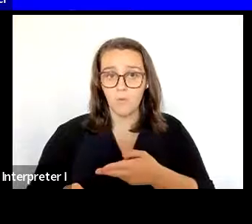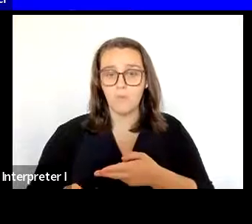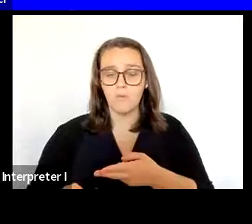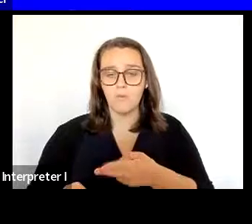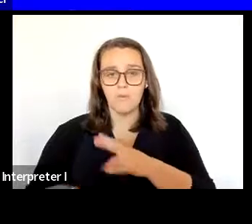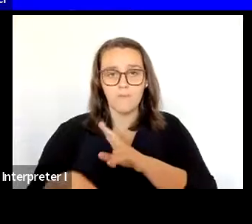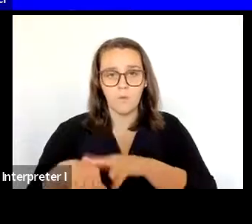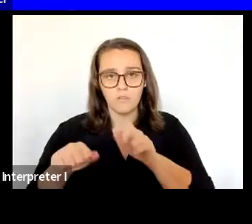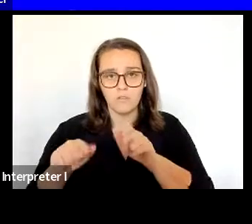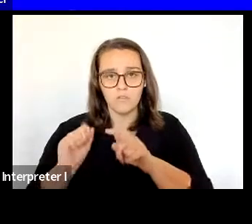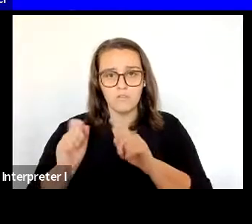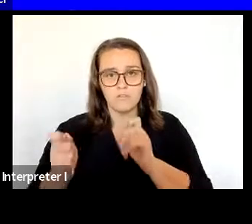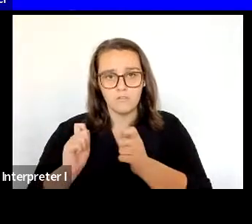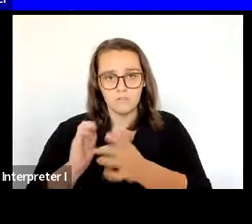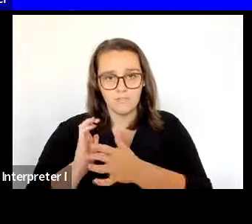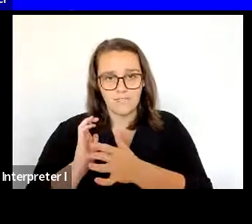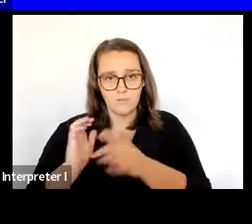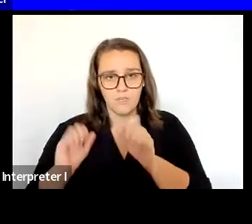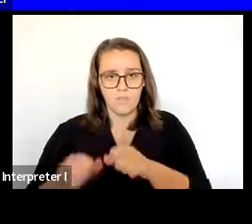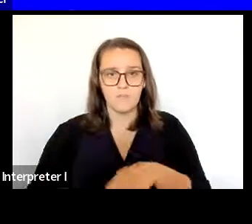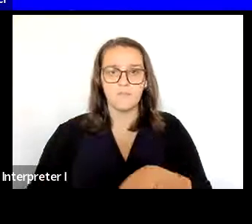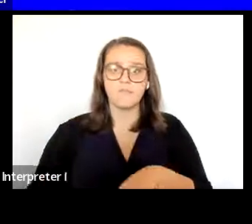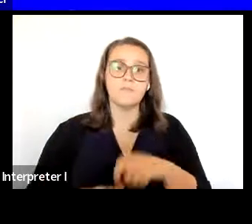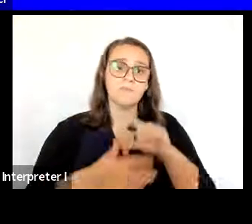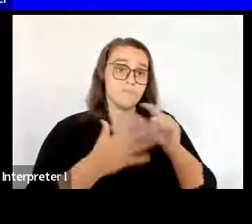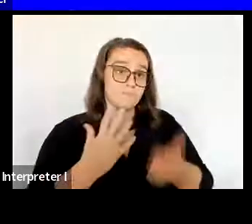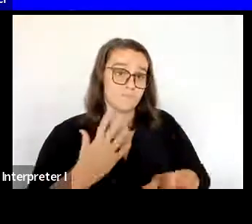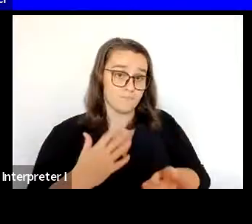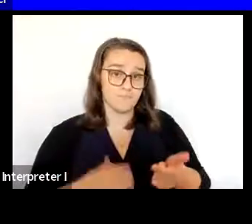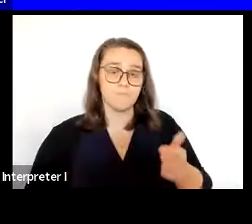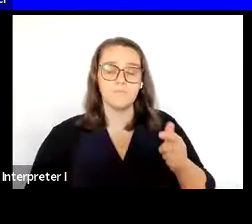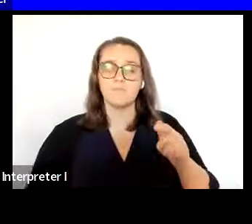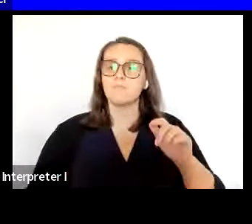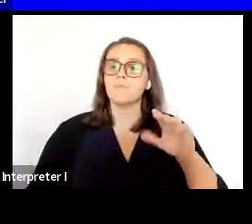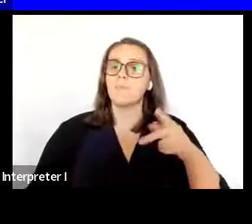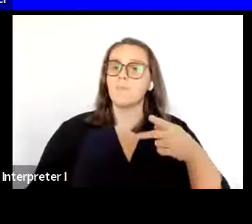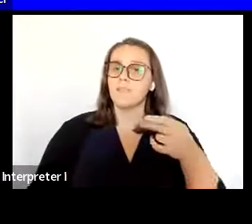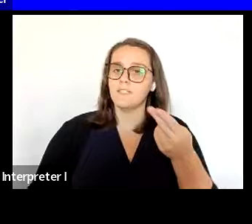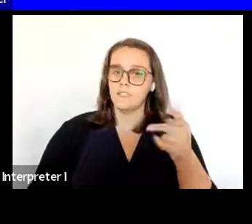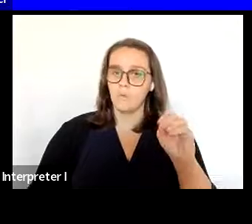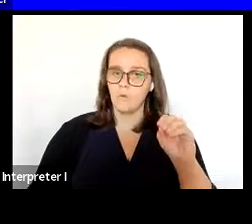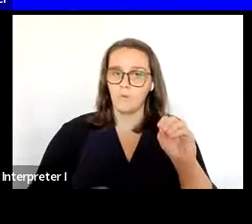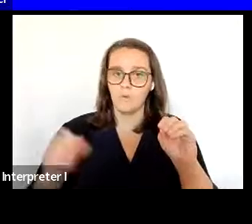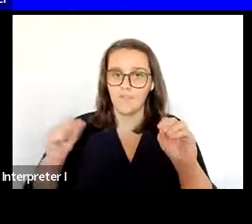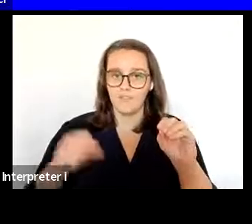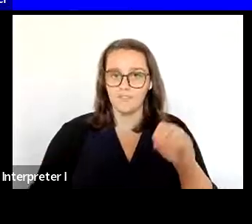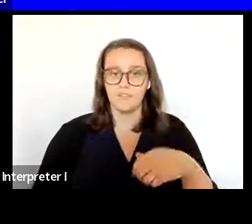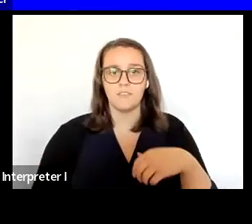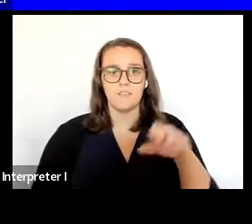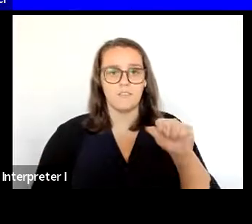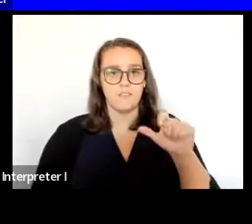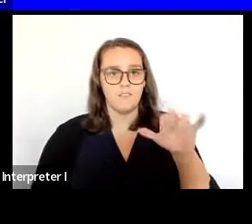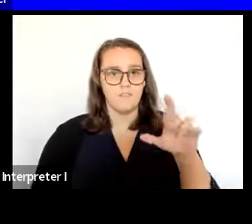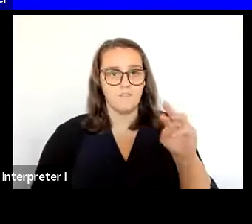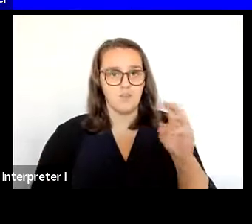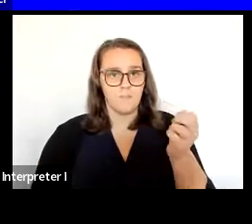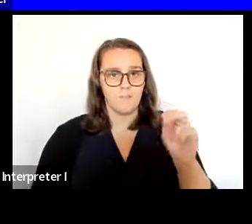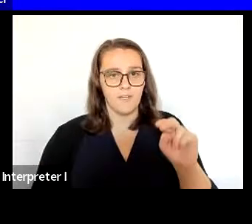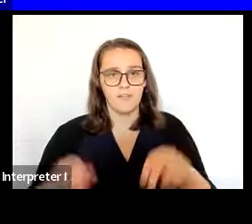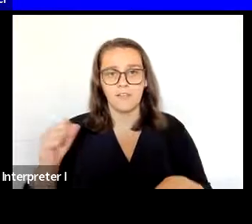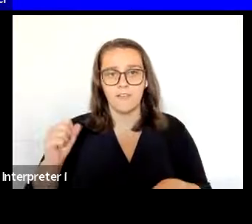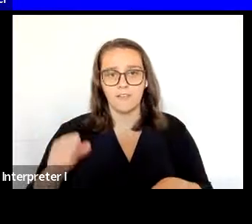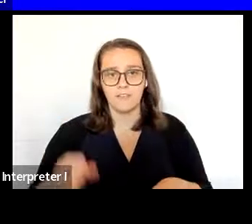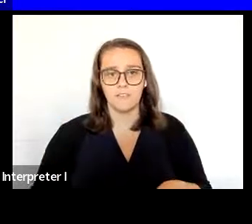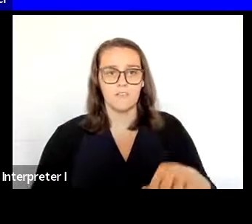would you call the roll? Councilmember Pinto. Yes. Councilmember Pinto votes yes. Councilmember Silverman. Yes. Councilmember Silverman votes yes. Councilmember Robert